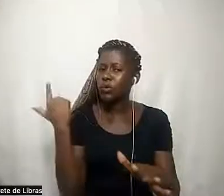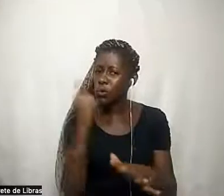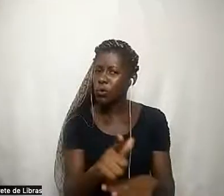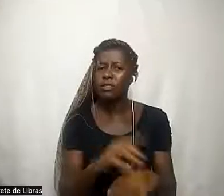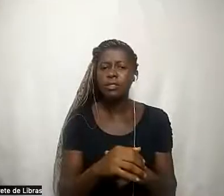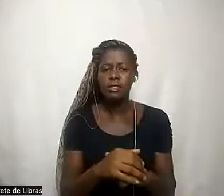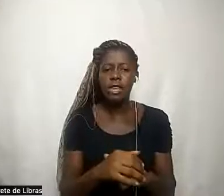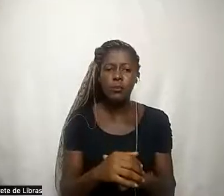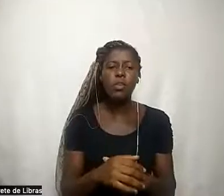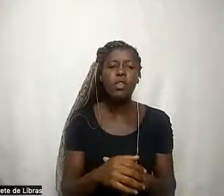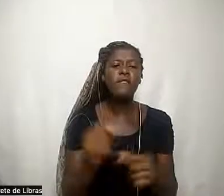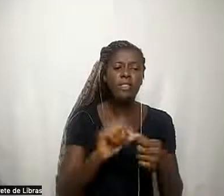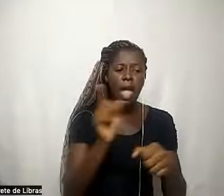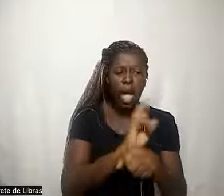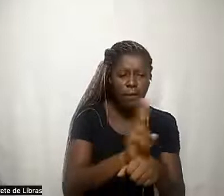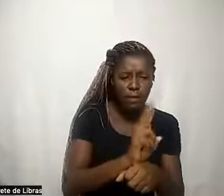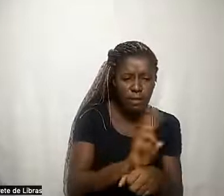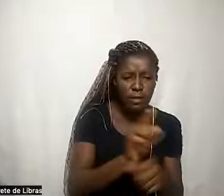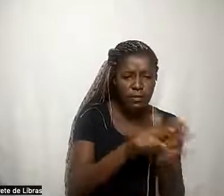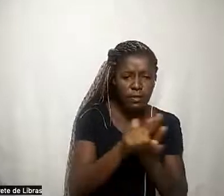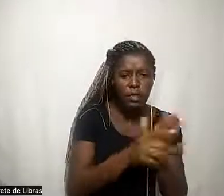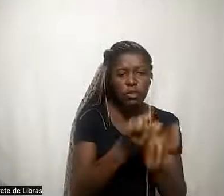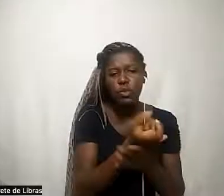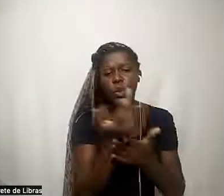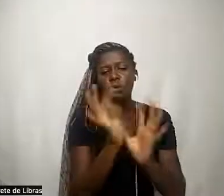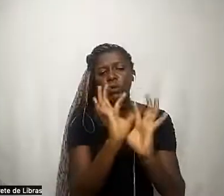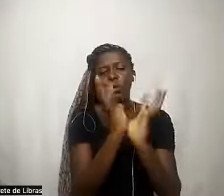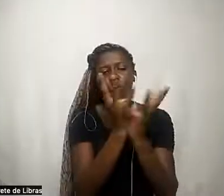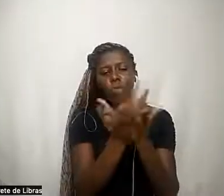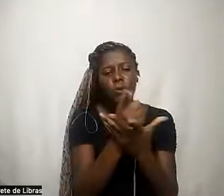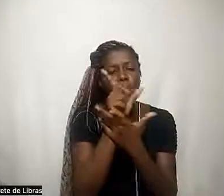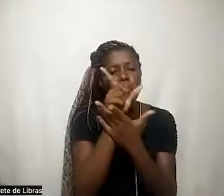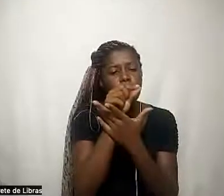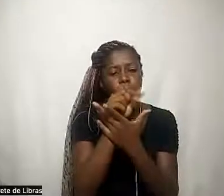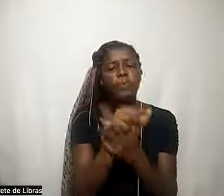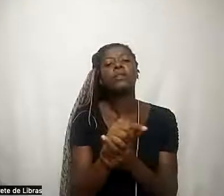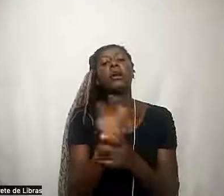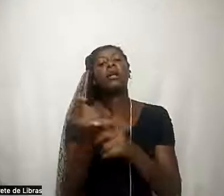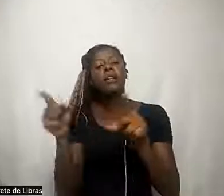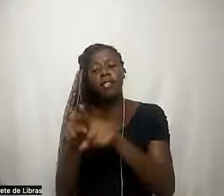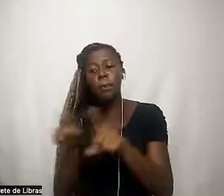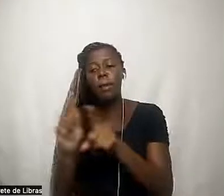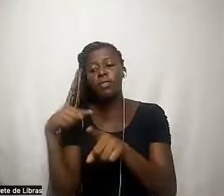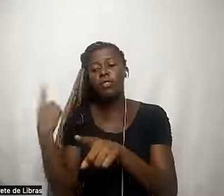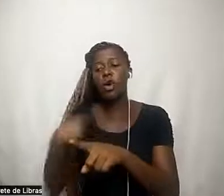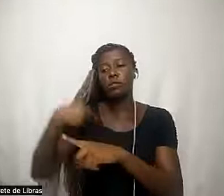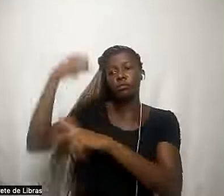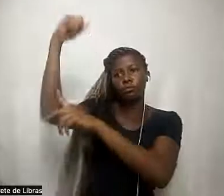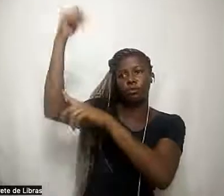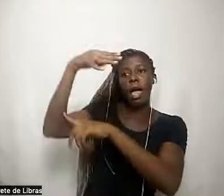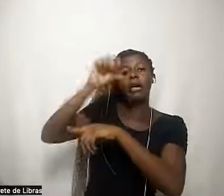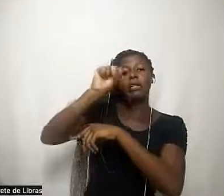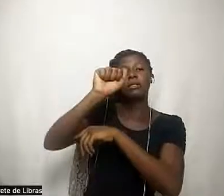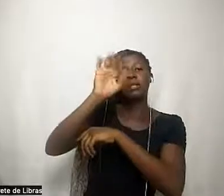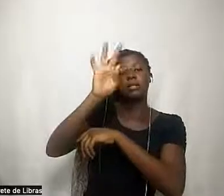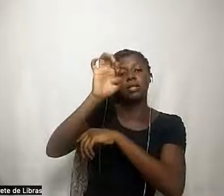of worsening of their numbers. We have to also do satellite monitoring to see where they are and